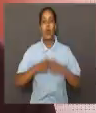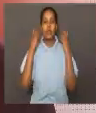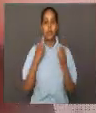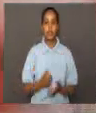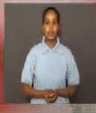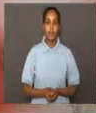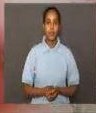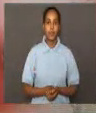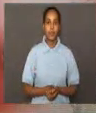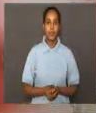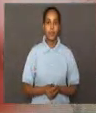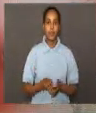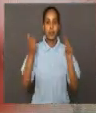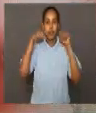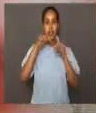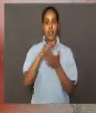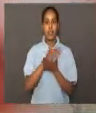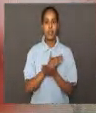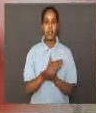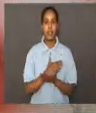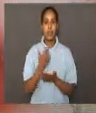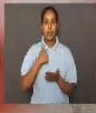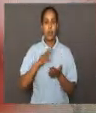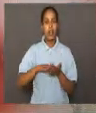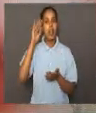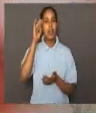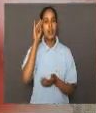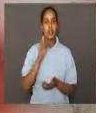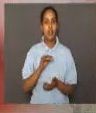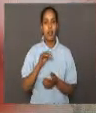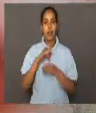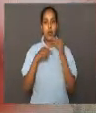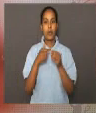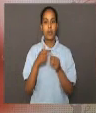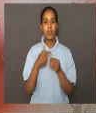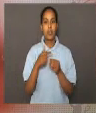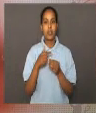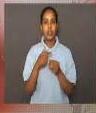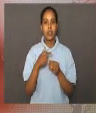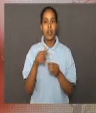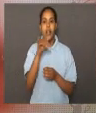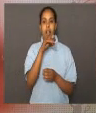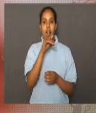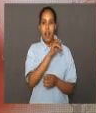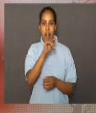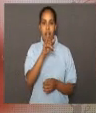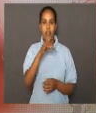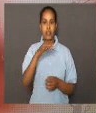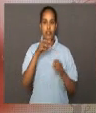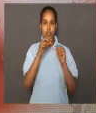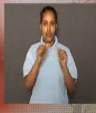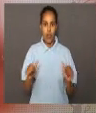colloids. In today's lesson, we will learn about the like dissolves